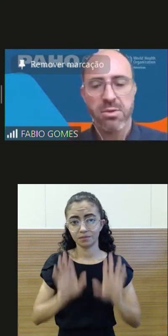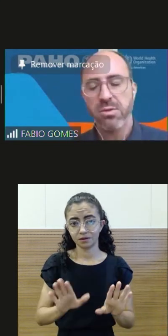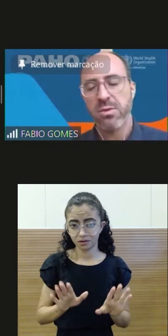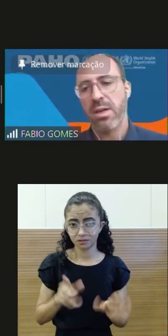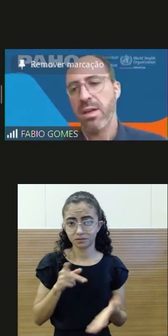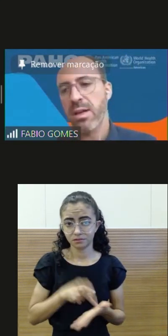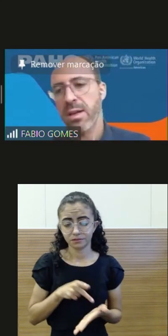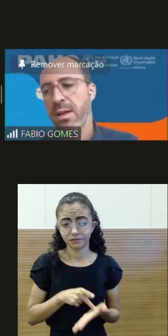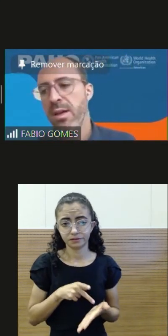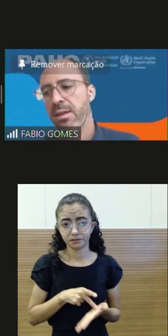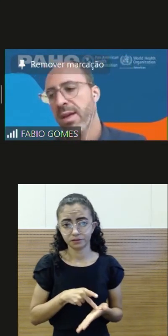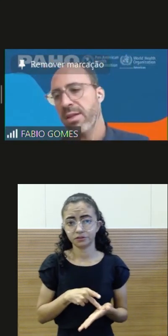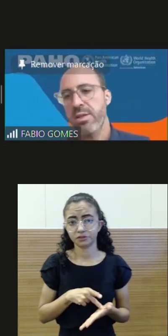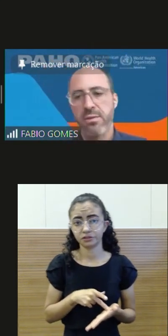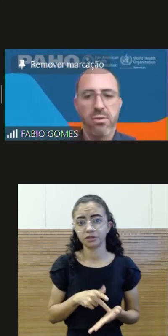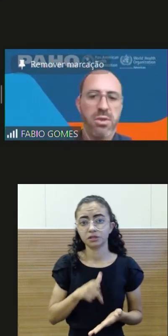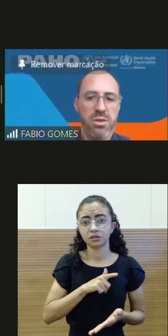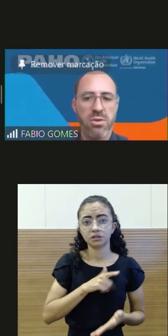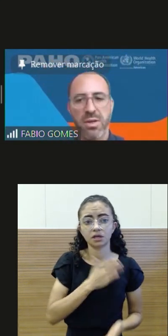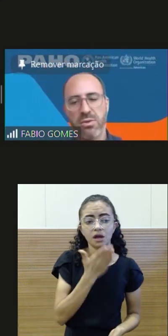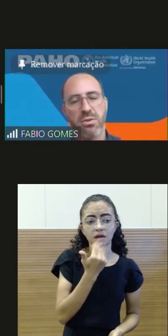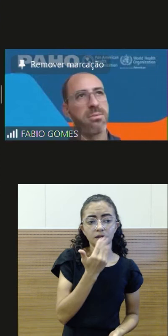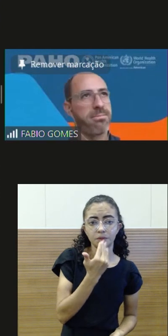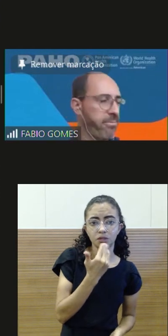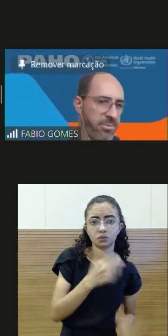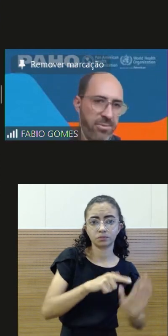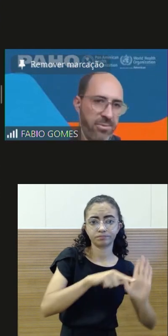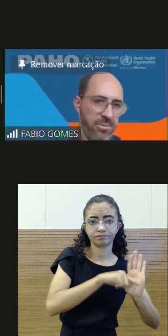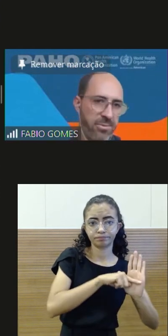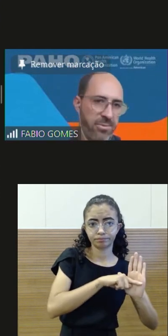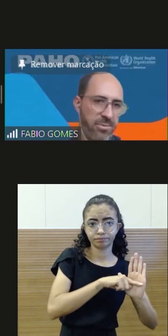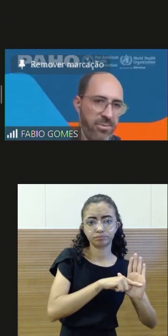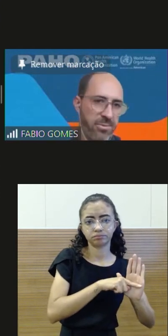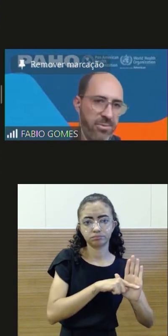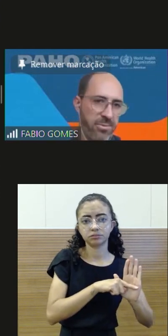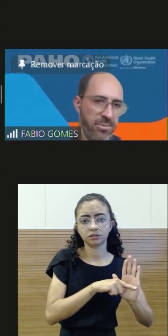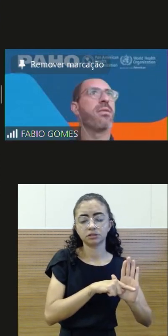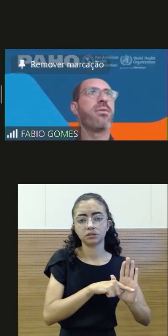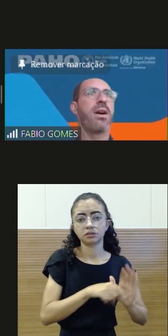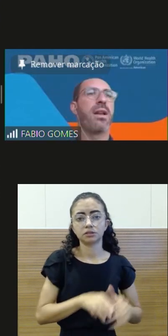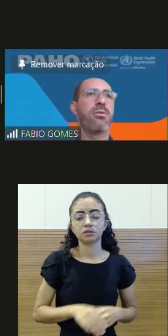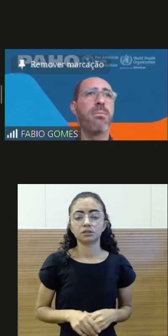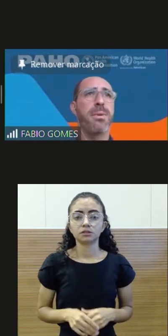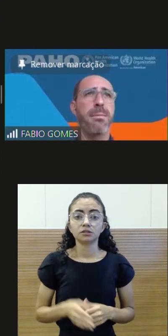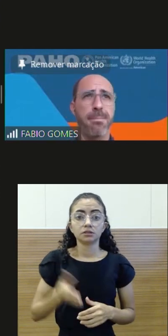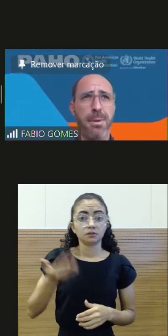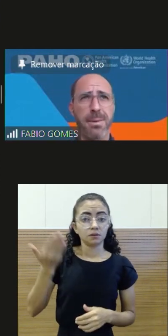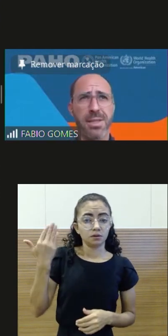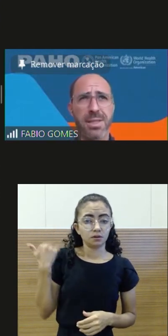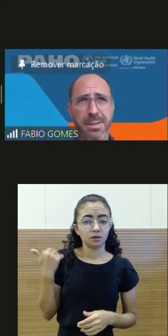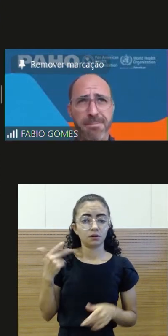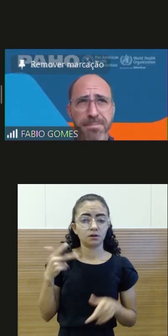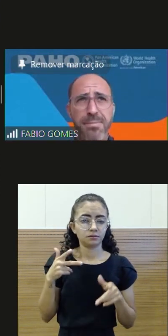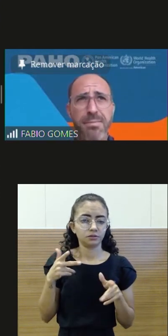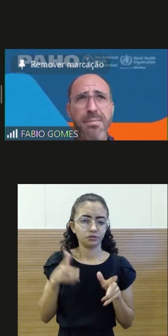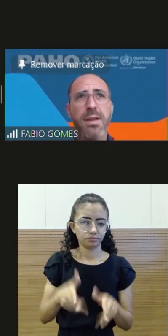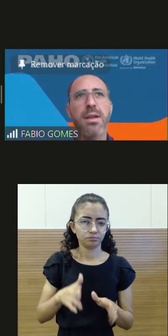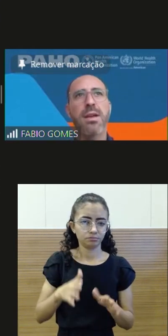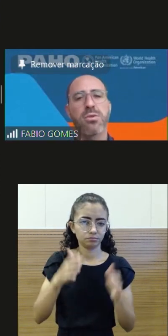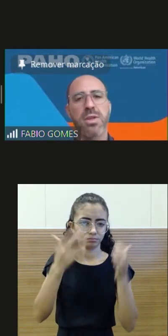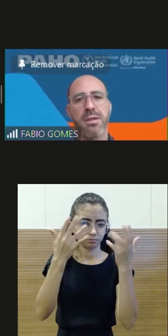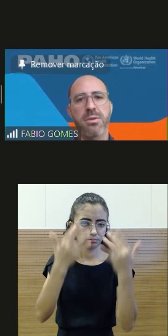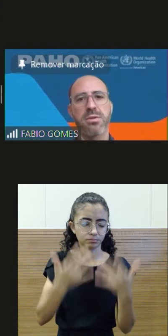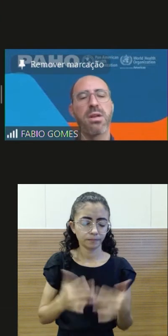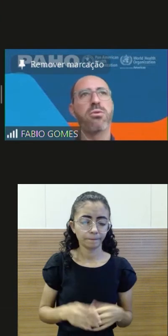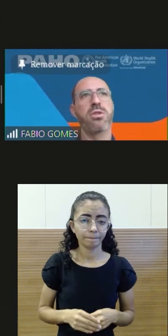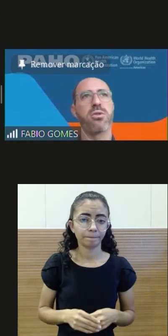in the end, we see that besides the negative elements in terms of nutrition, like was